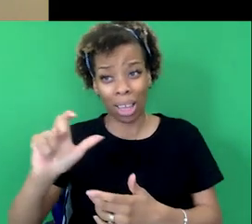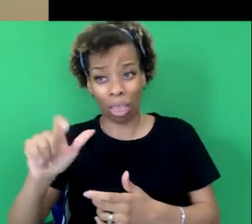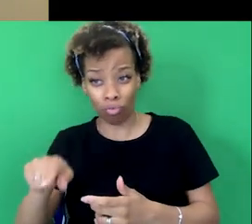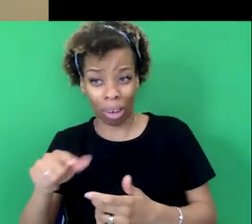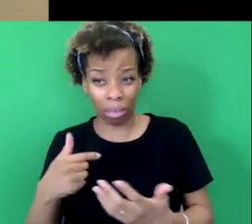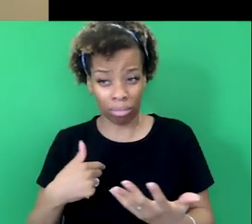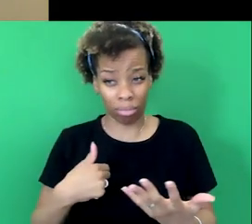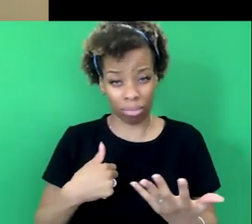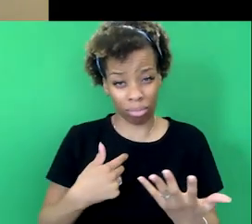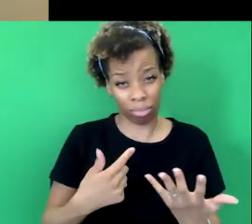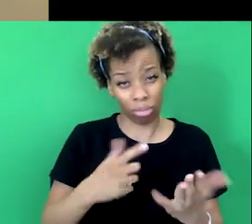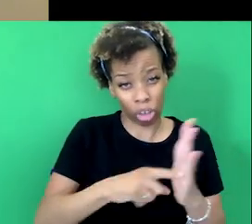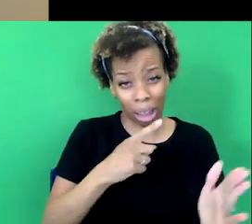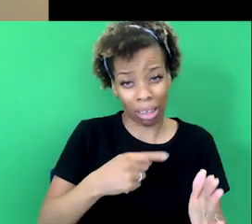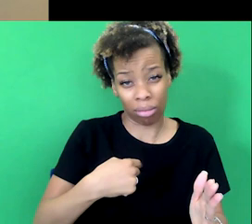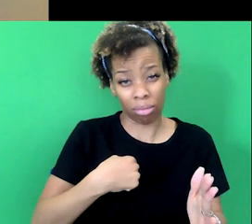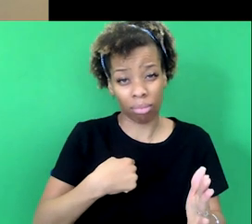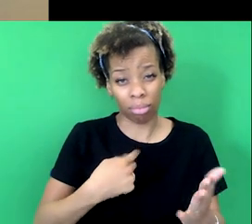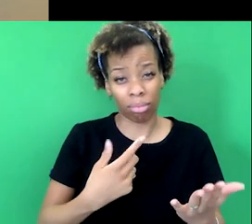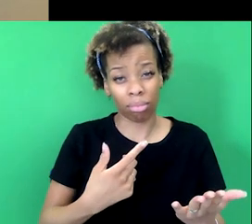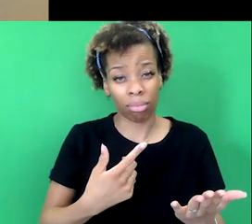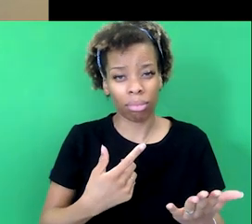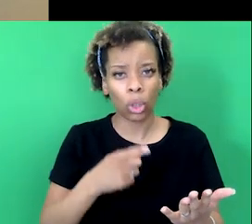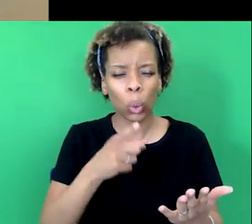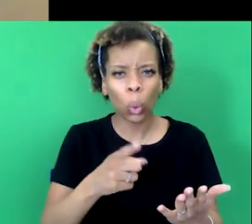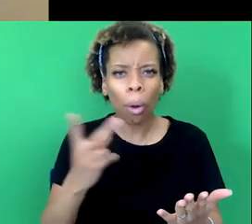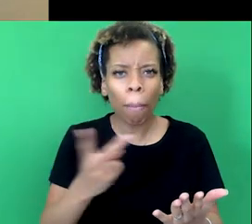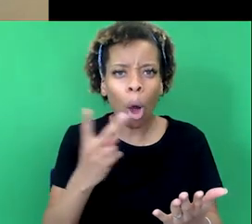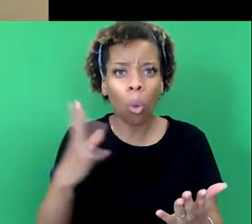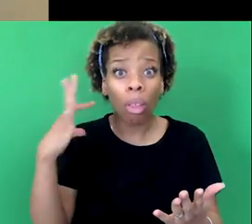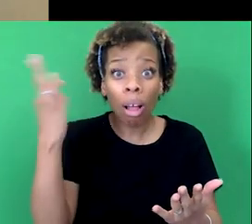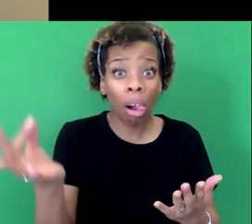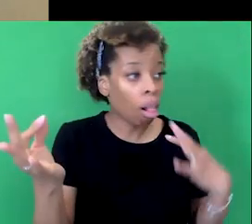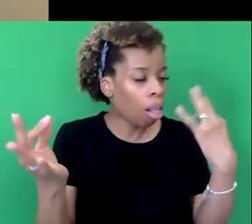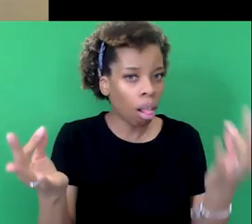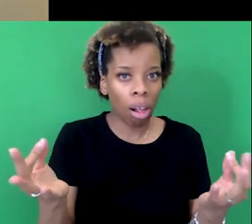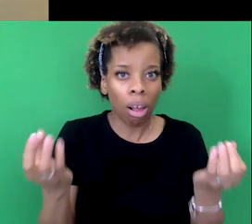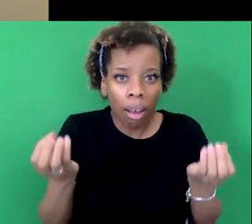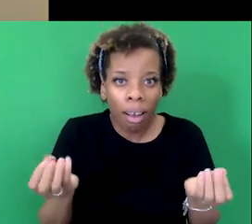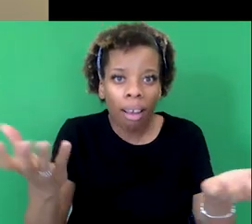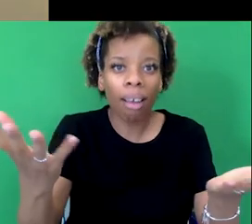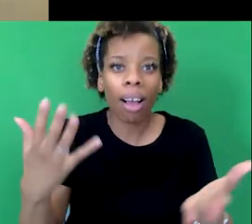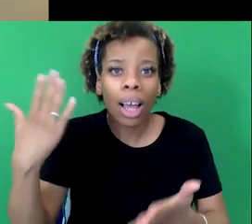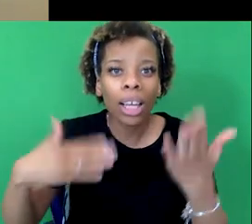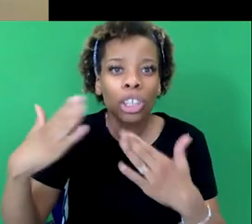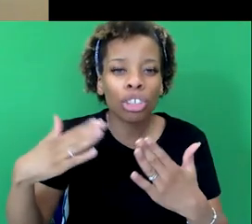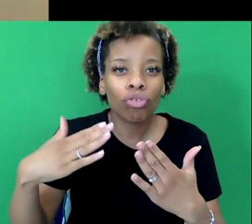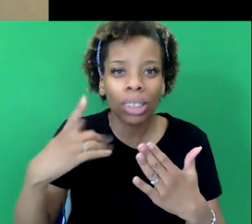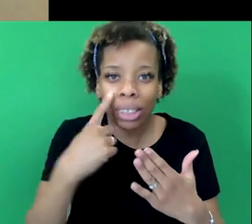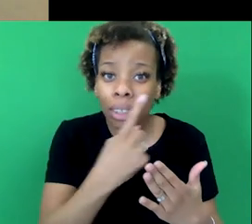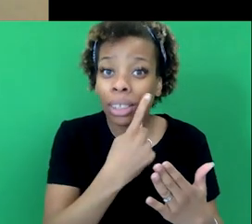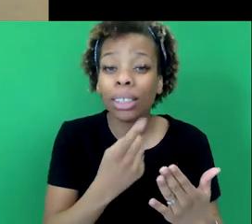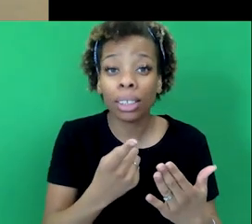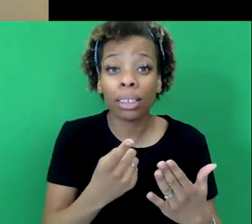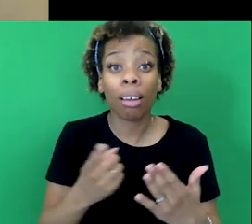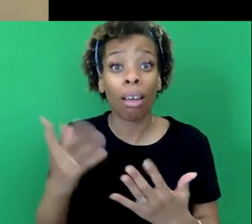fan, is you two are teasing out these real parts of history and giving it the variety it deserves. But sometimes the prejudices of not only the